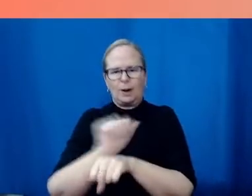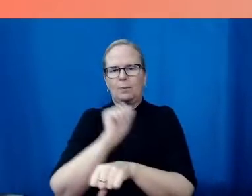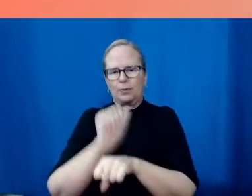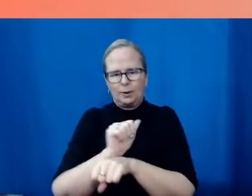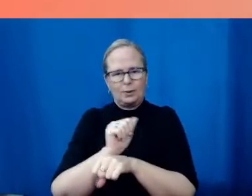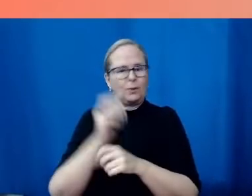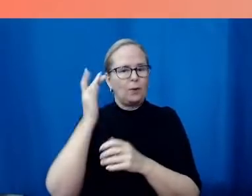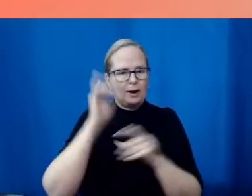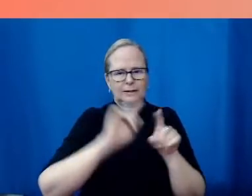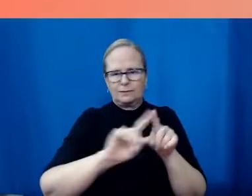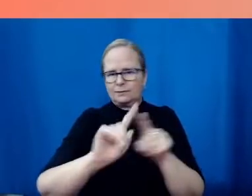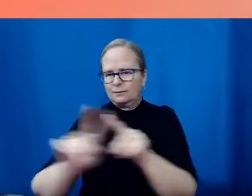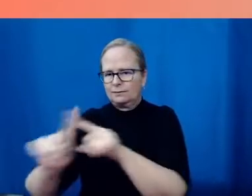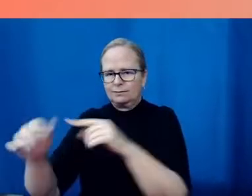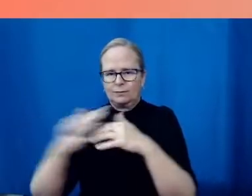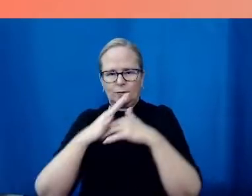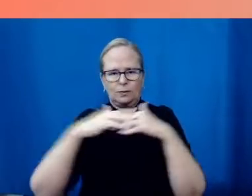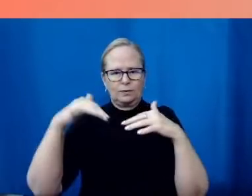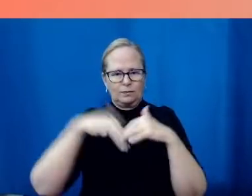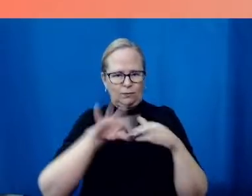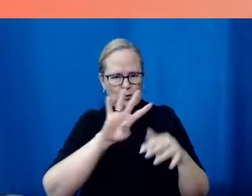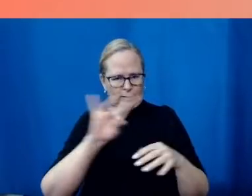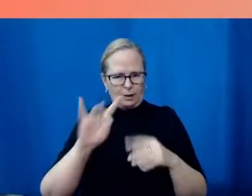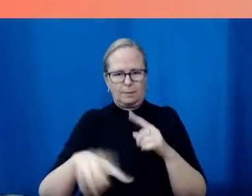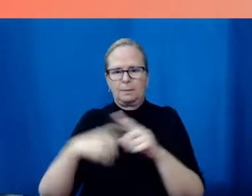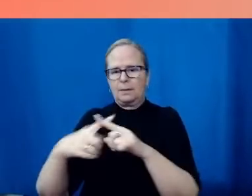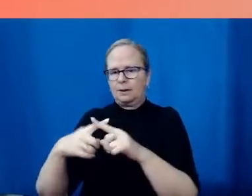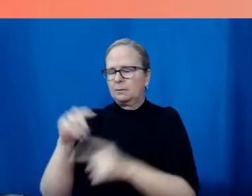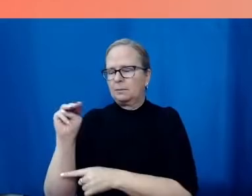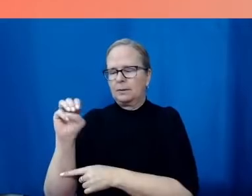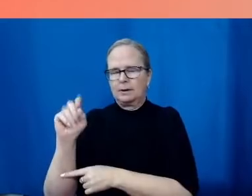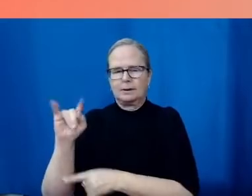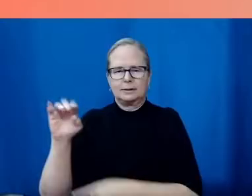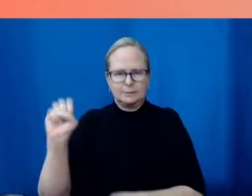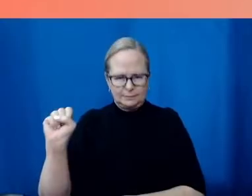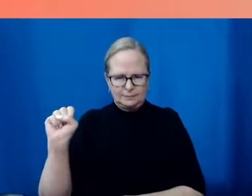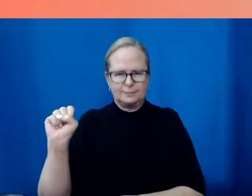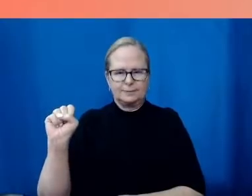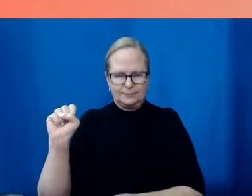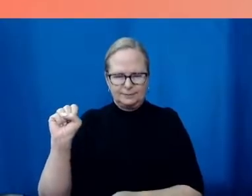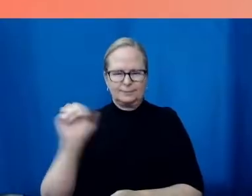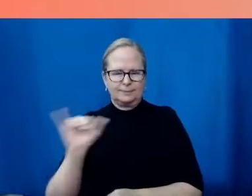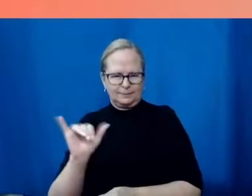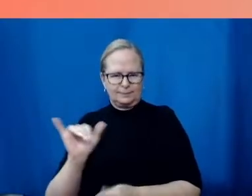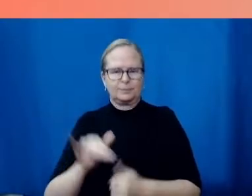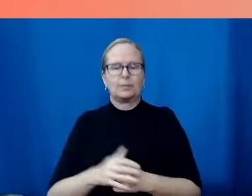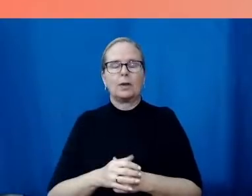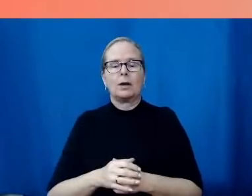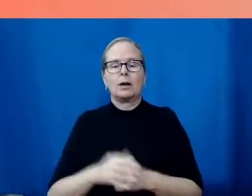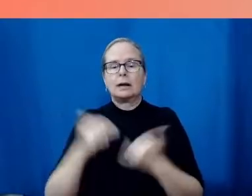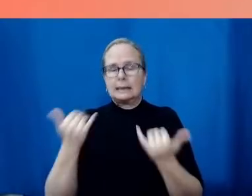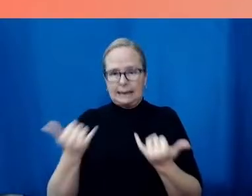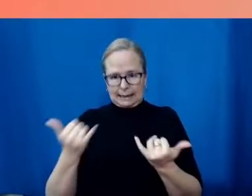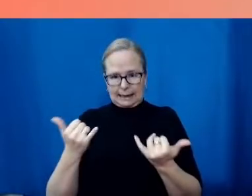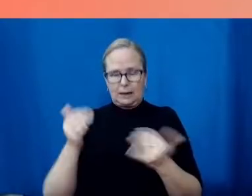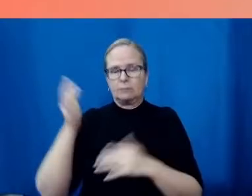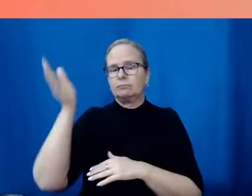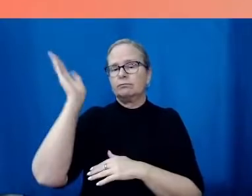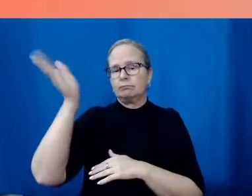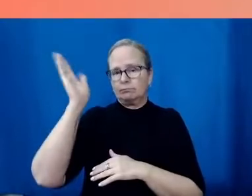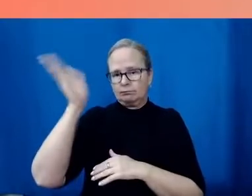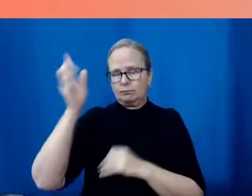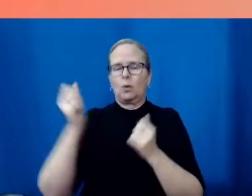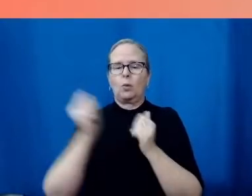of 48 different First Nations and the unceded homeland of the Métis Nation. Today's conversation is being shared in ASL.